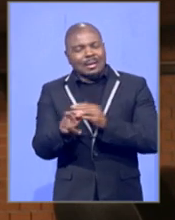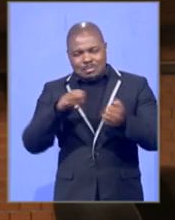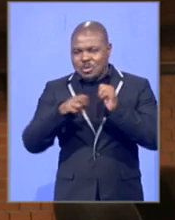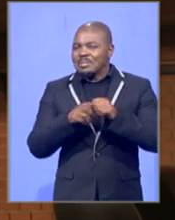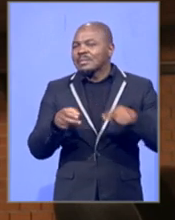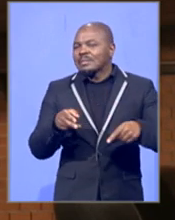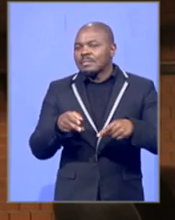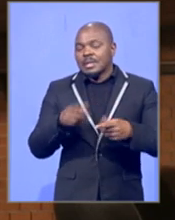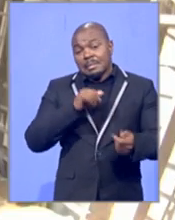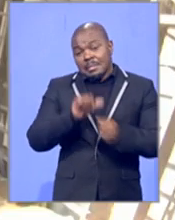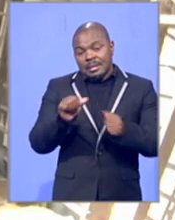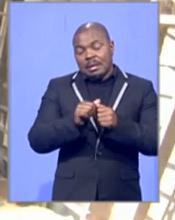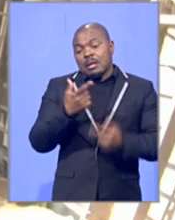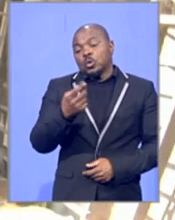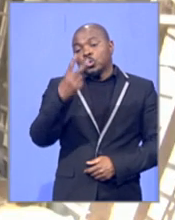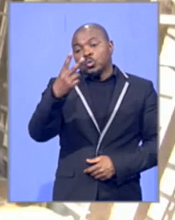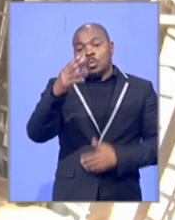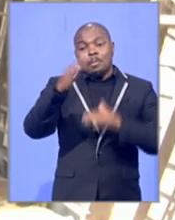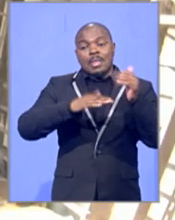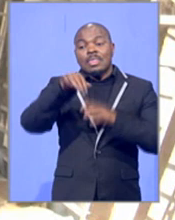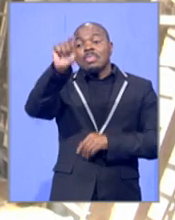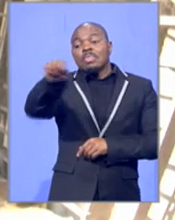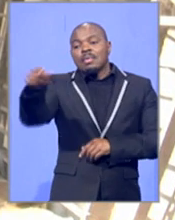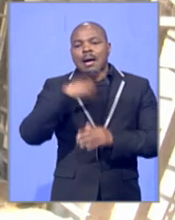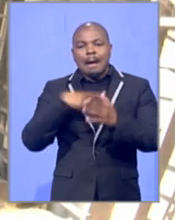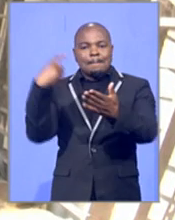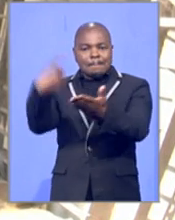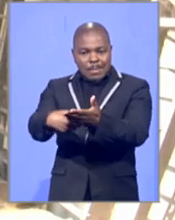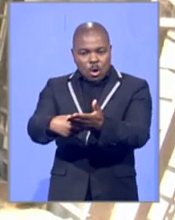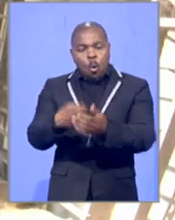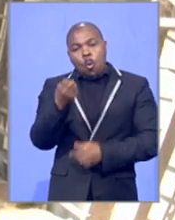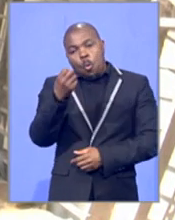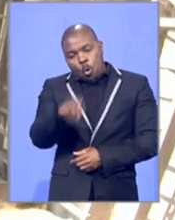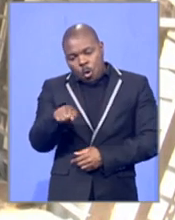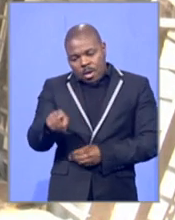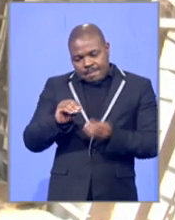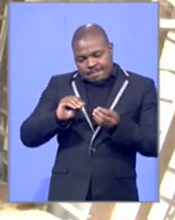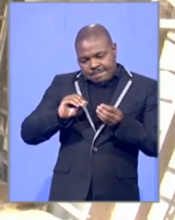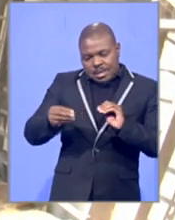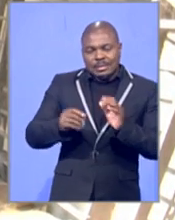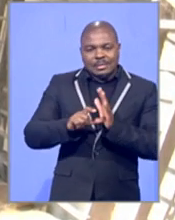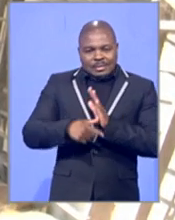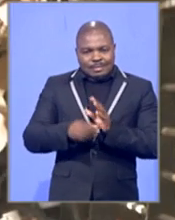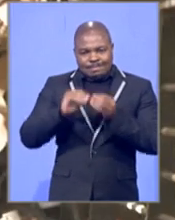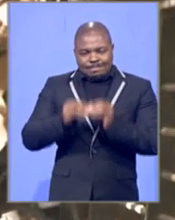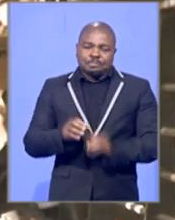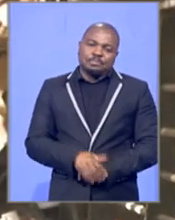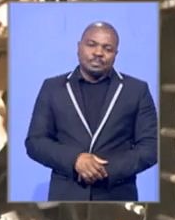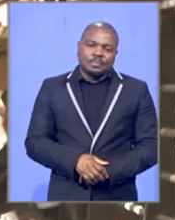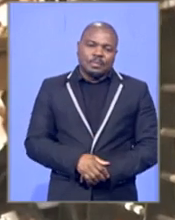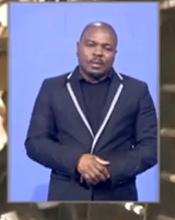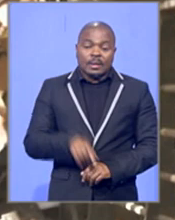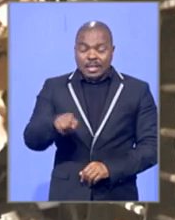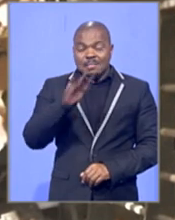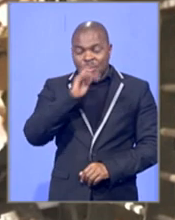It's either we buy two buildings or there's certain improvement that they are supposed to do. And that